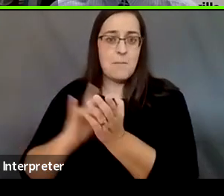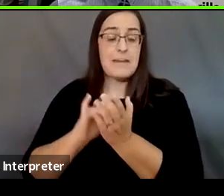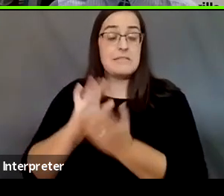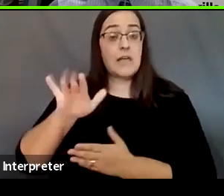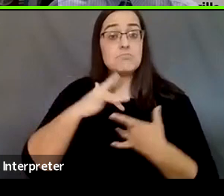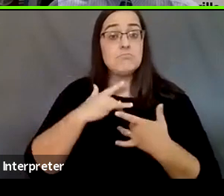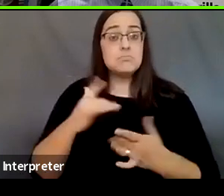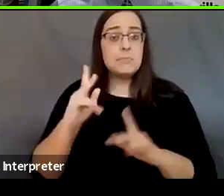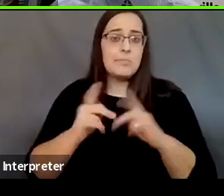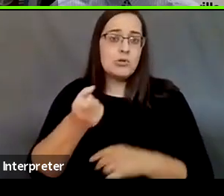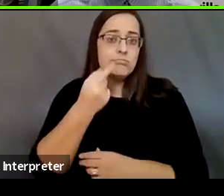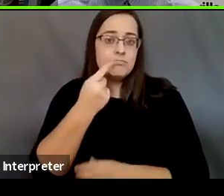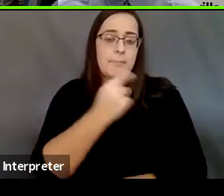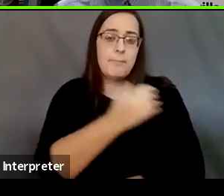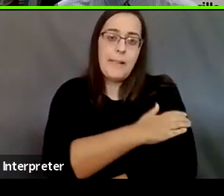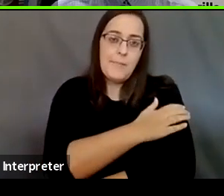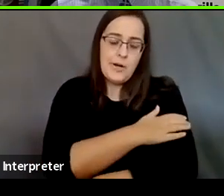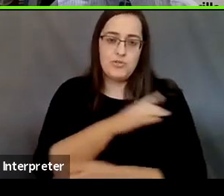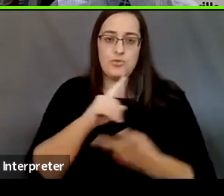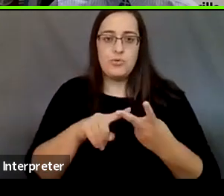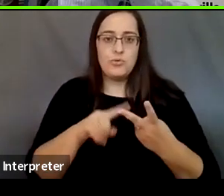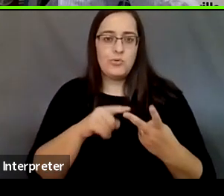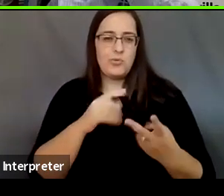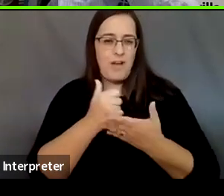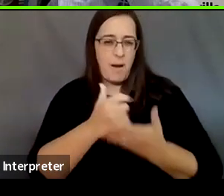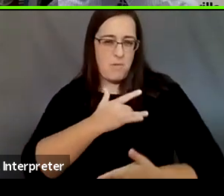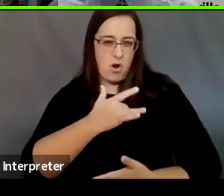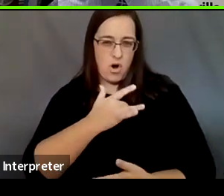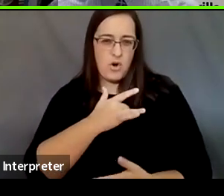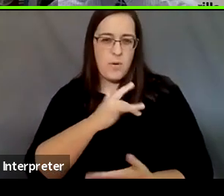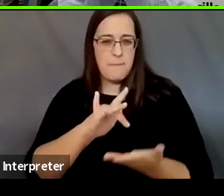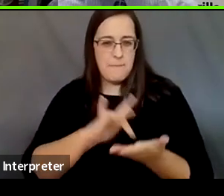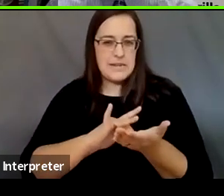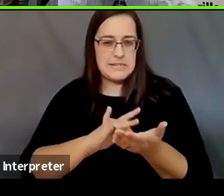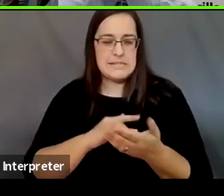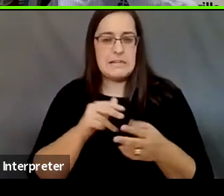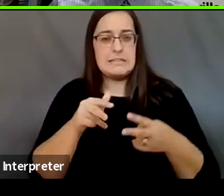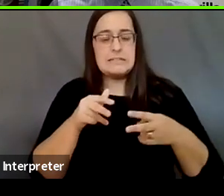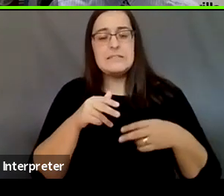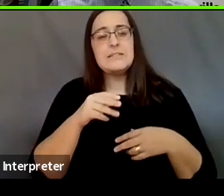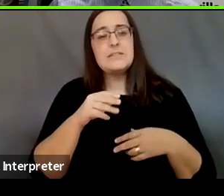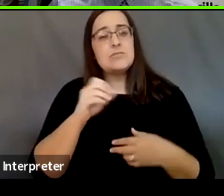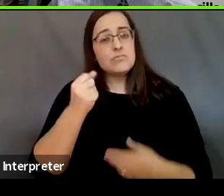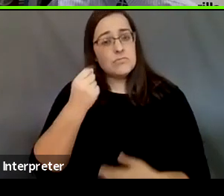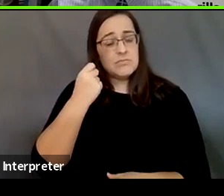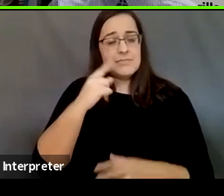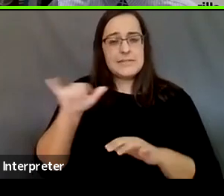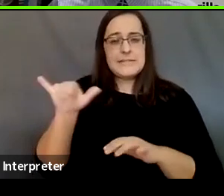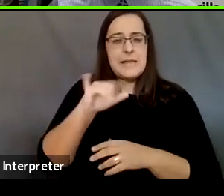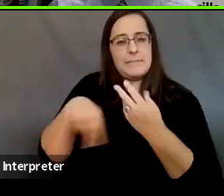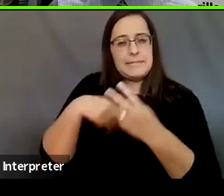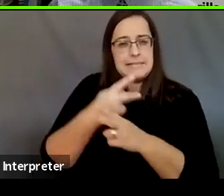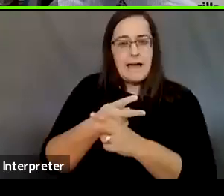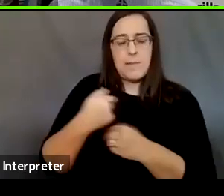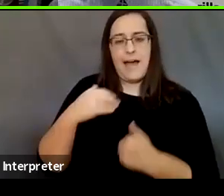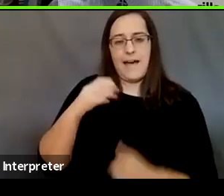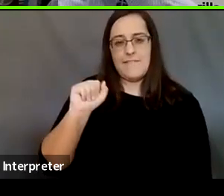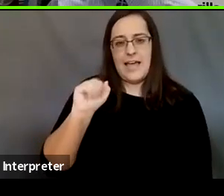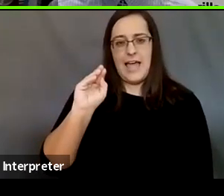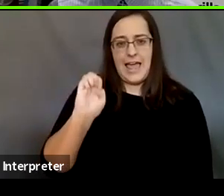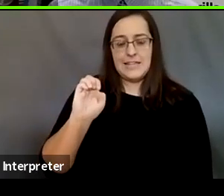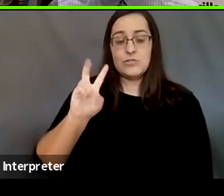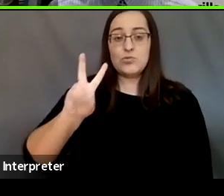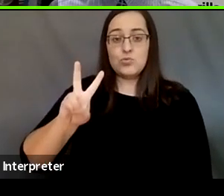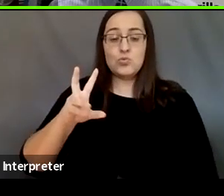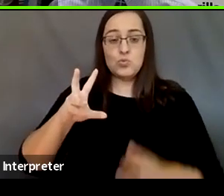pressure control or for treatment of heart failure. The same thing, these 2 drugs work on that same system that has that ACE2 receptor